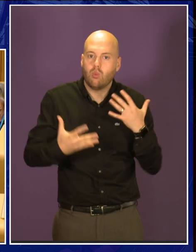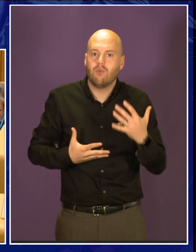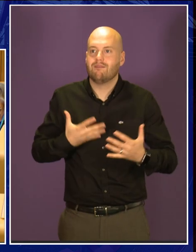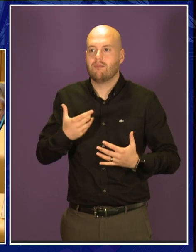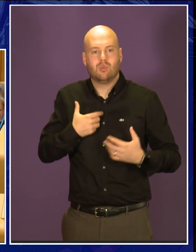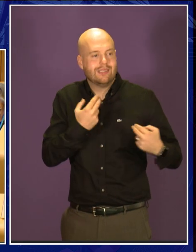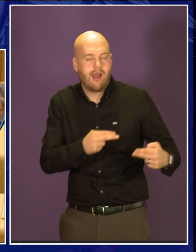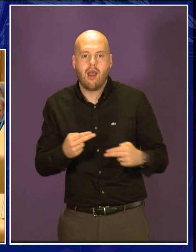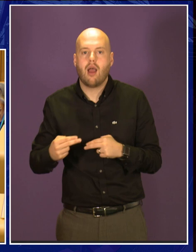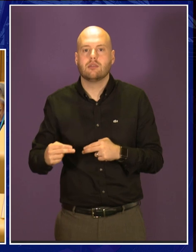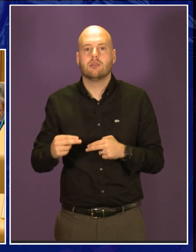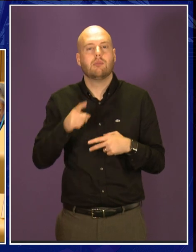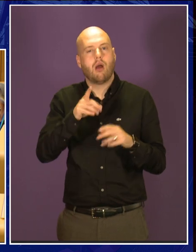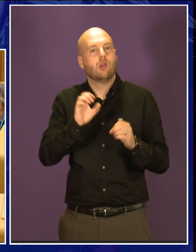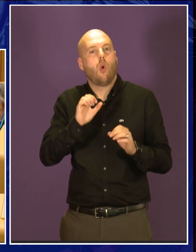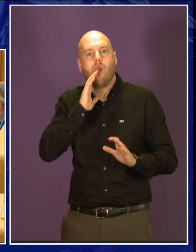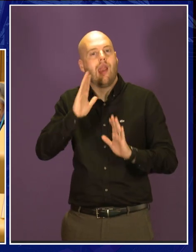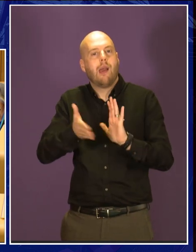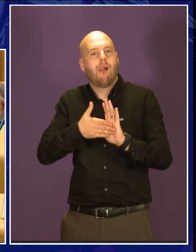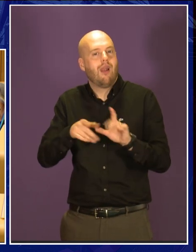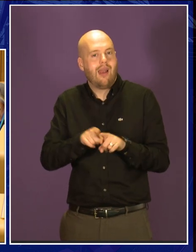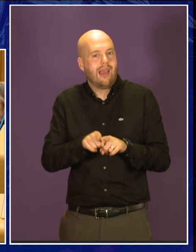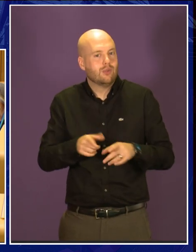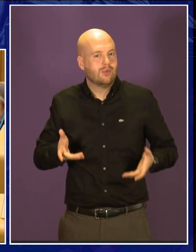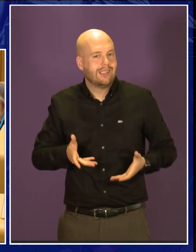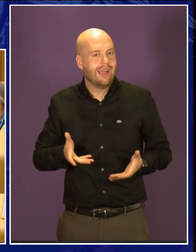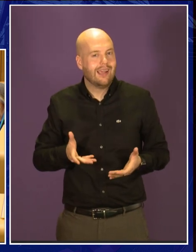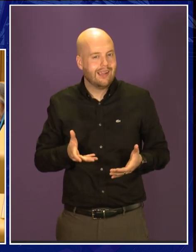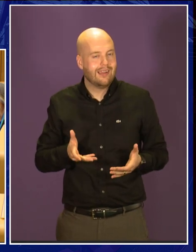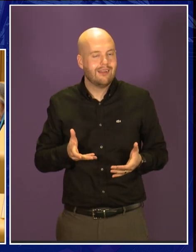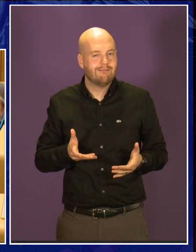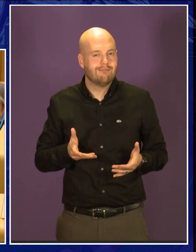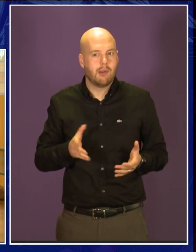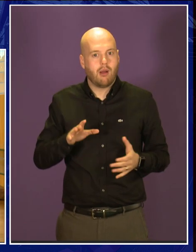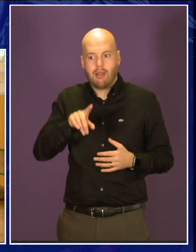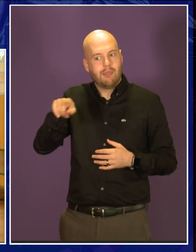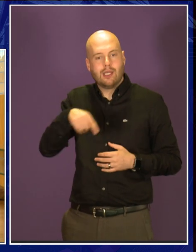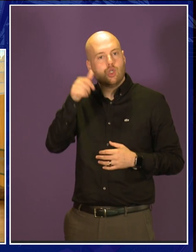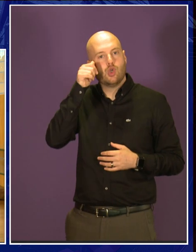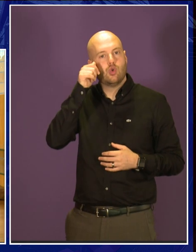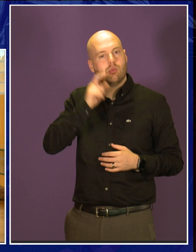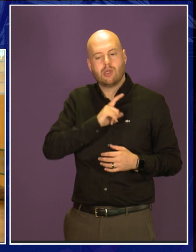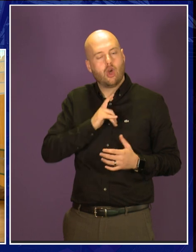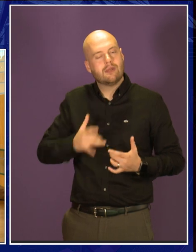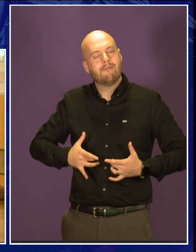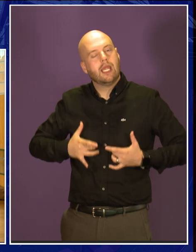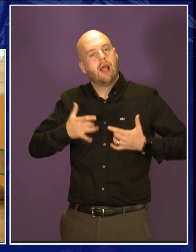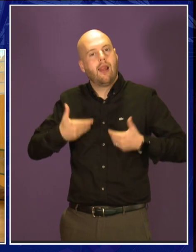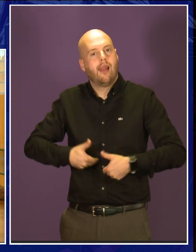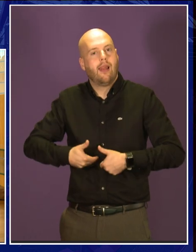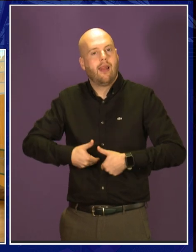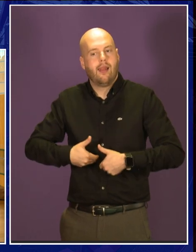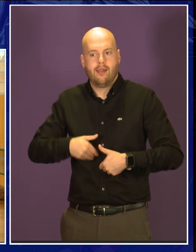give these names we put to today, but they knew because they felt it. They knew because they lived